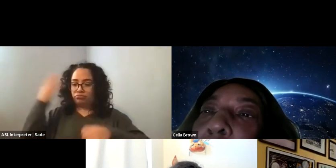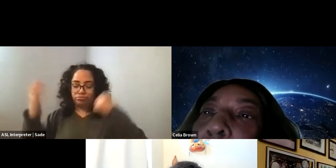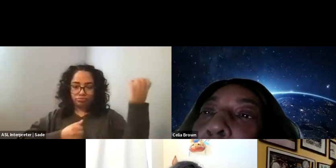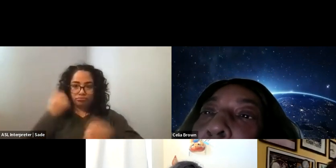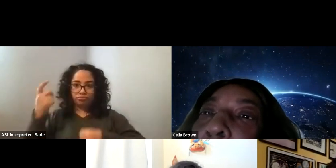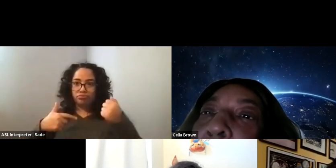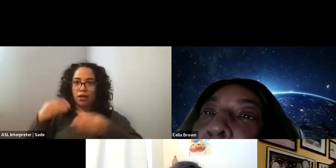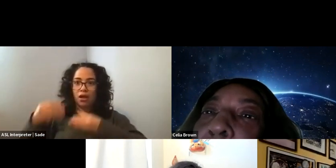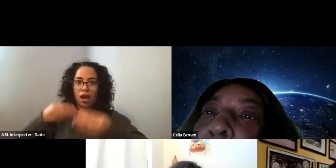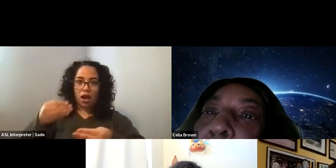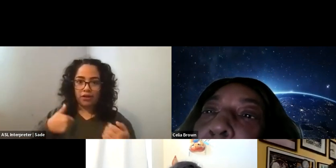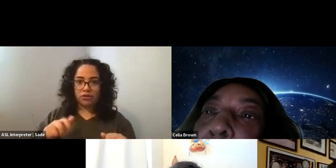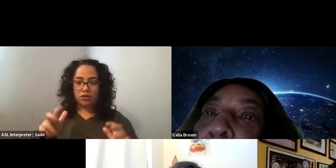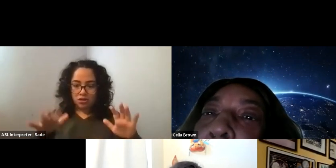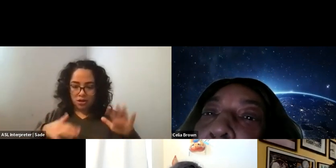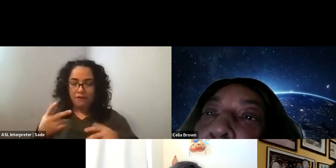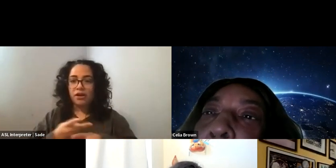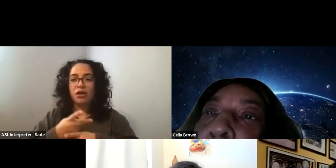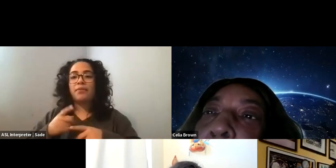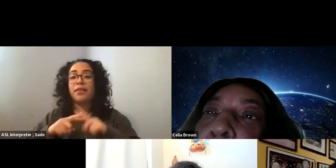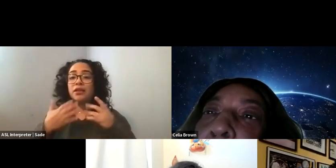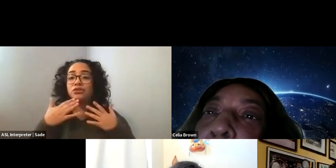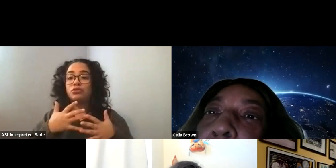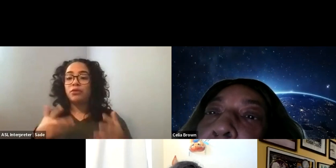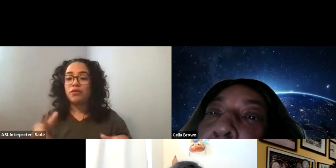for listening, and I'm going to pass it back over.